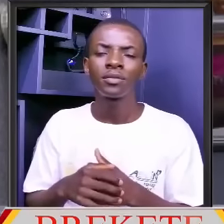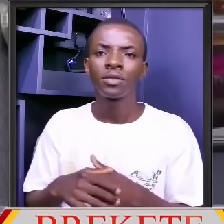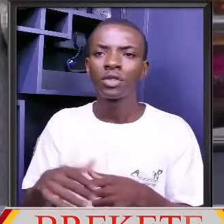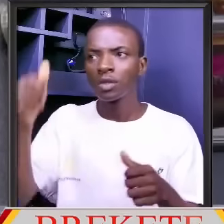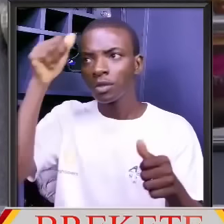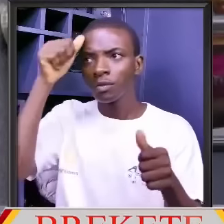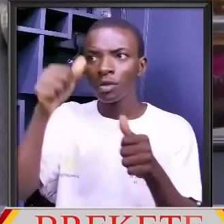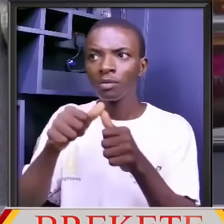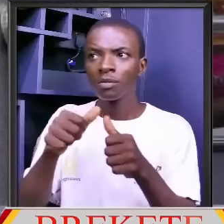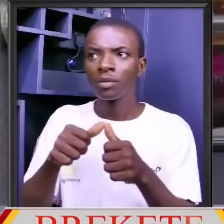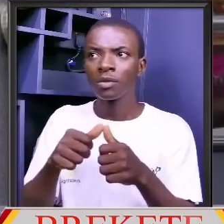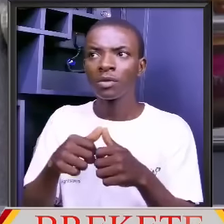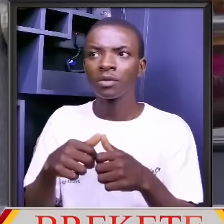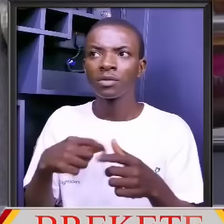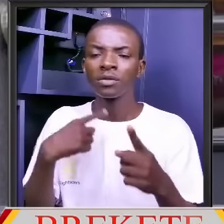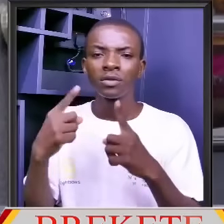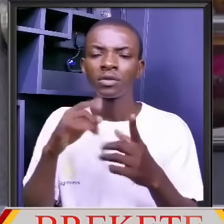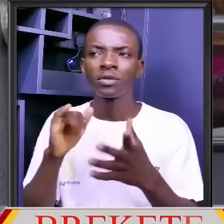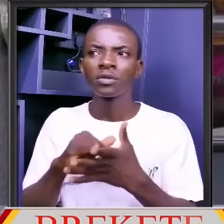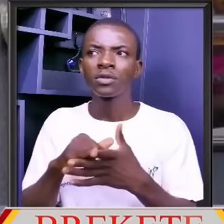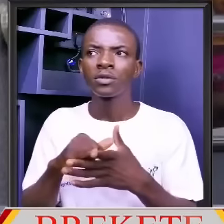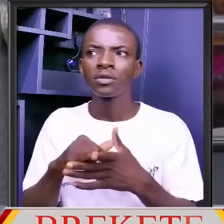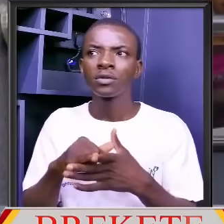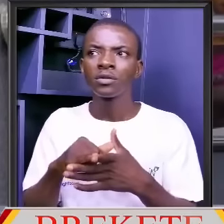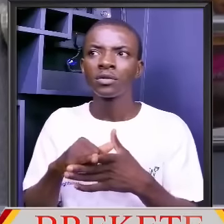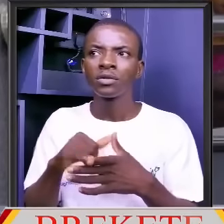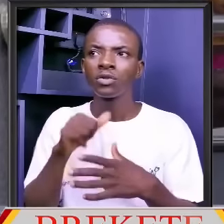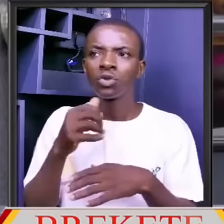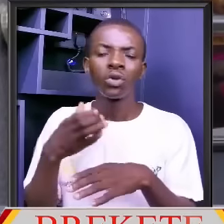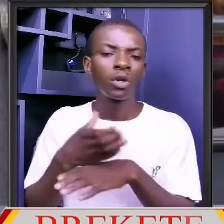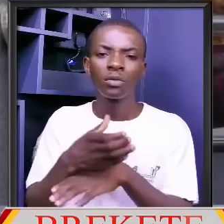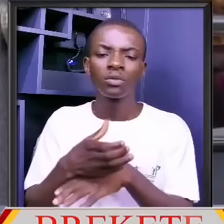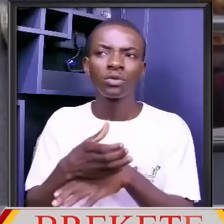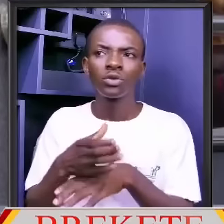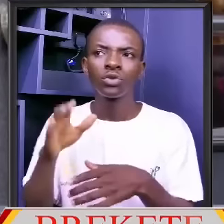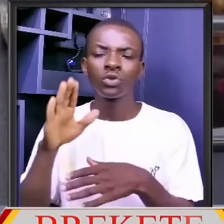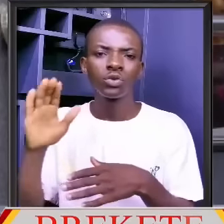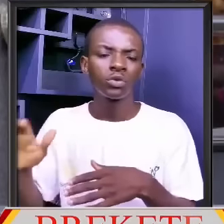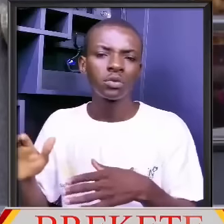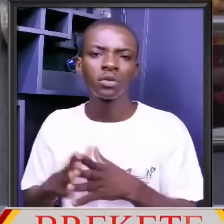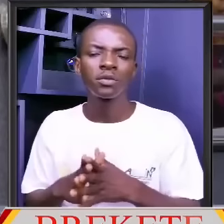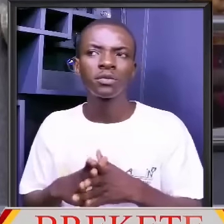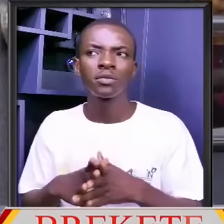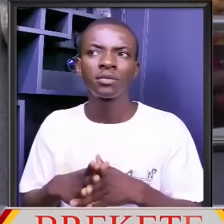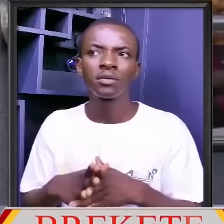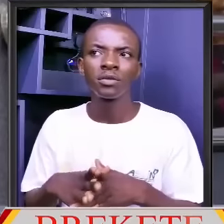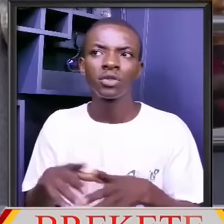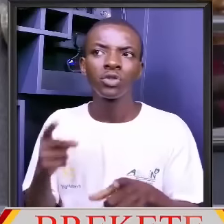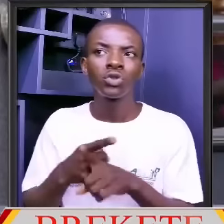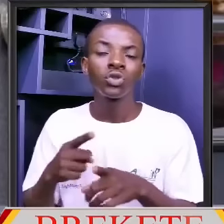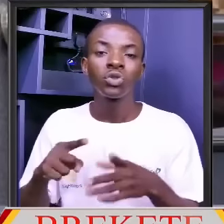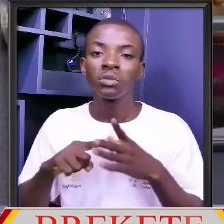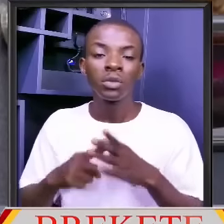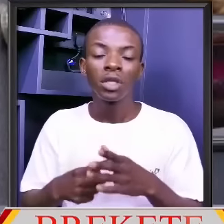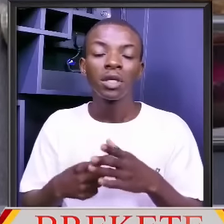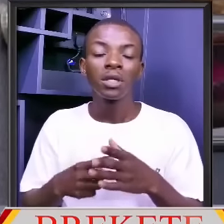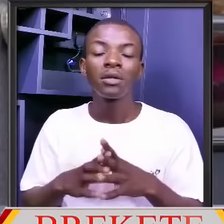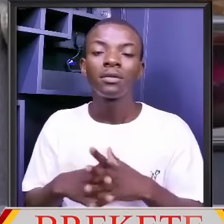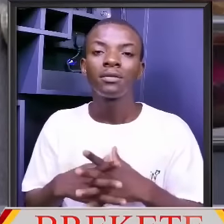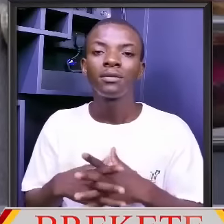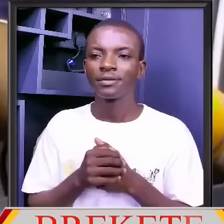When I they remember when I tell everyone, I say, make when I know they curse una children. This is just the